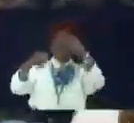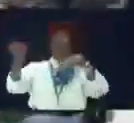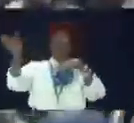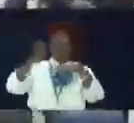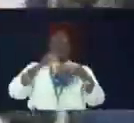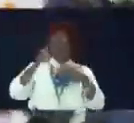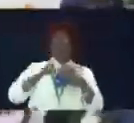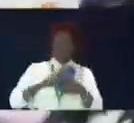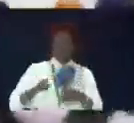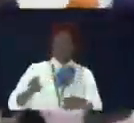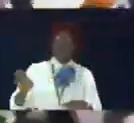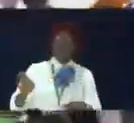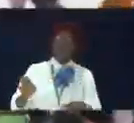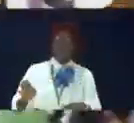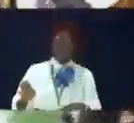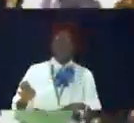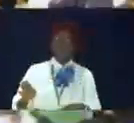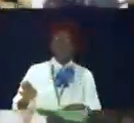Very...